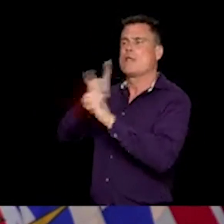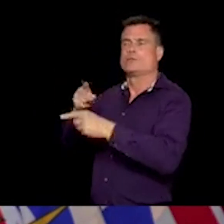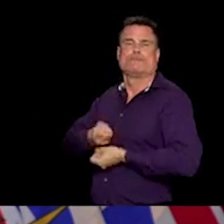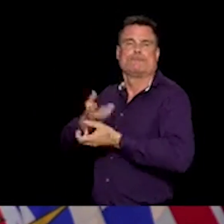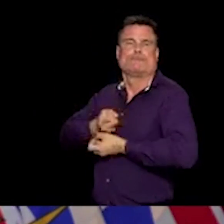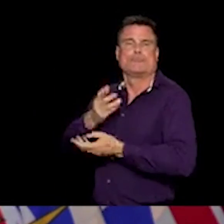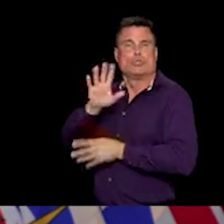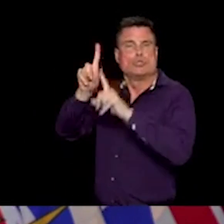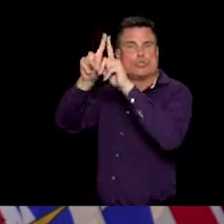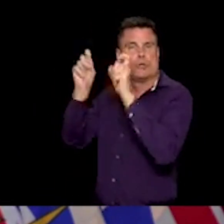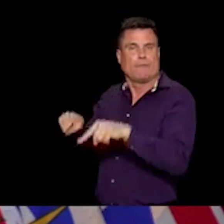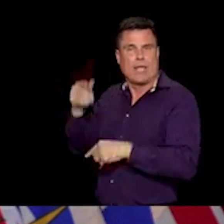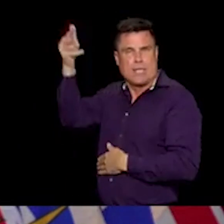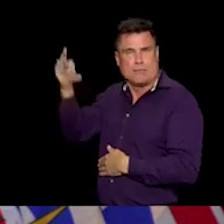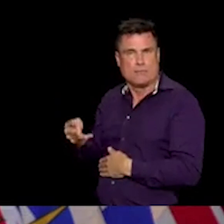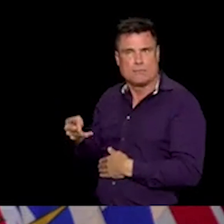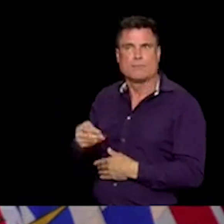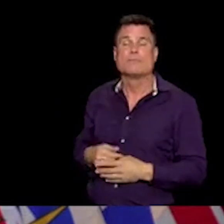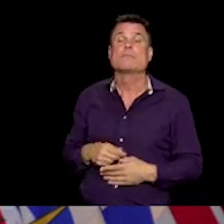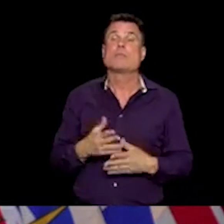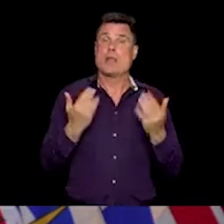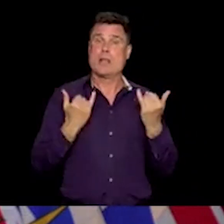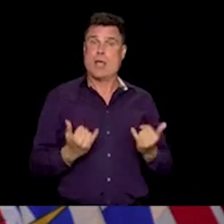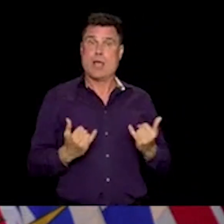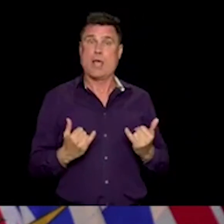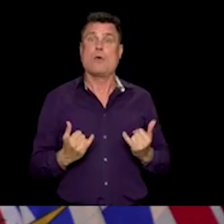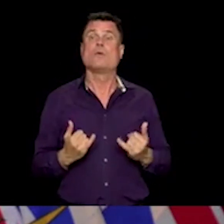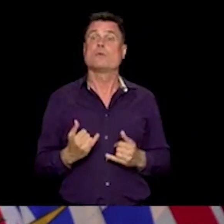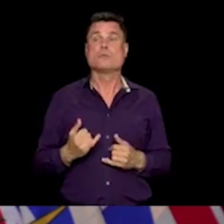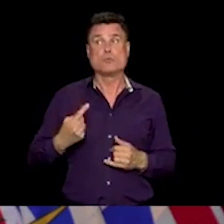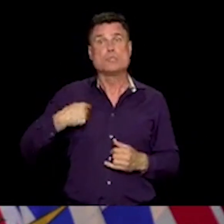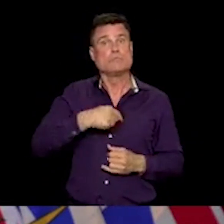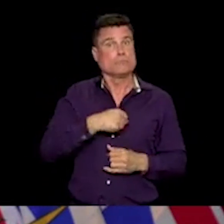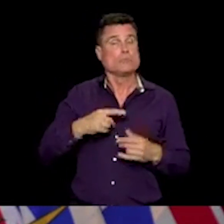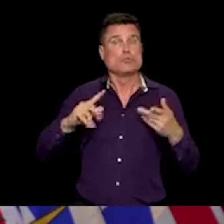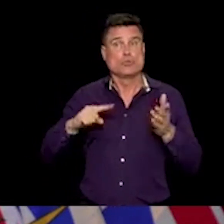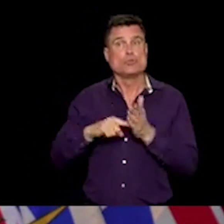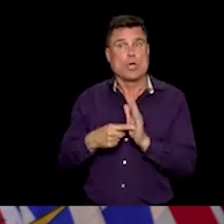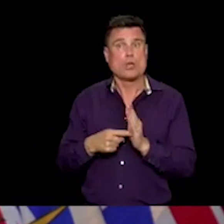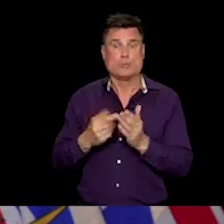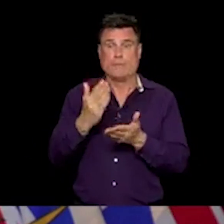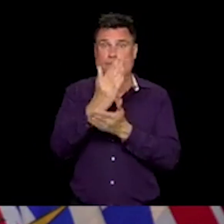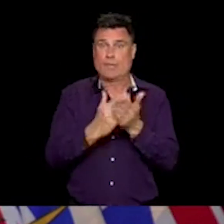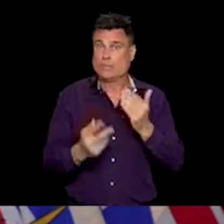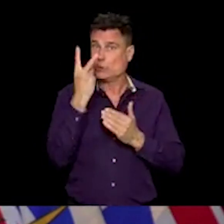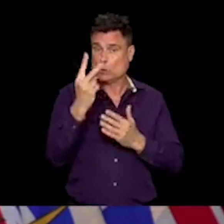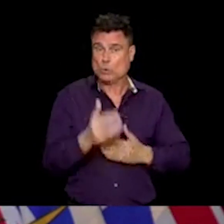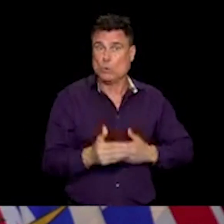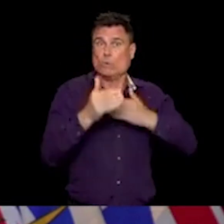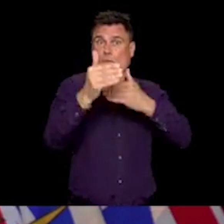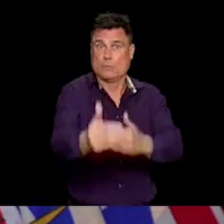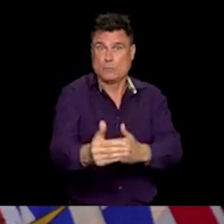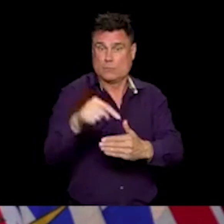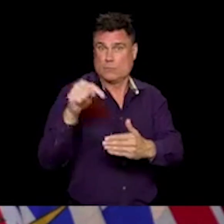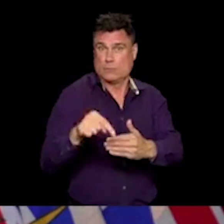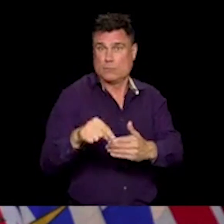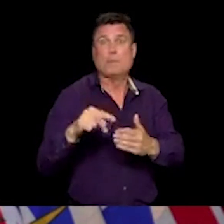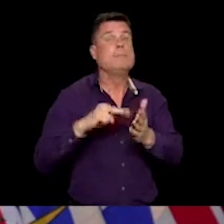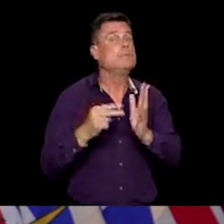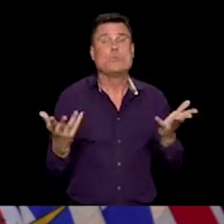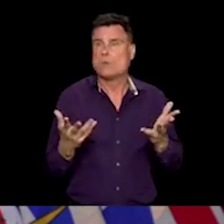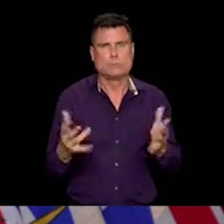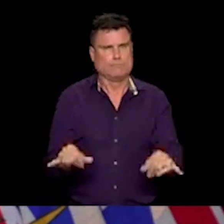over 290,000 British Columbians so far who have completed the survey, and I would encourage everybody to,